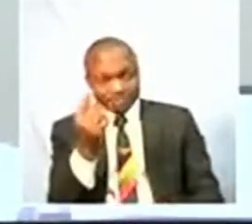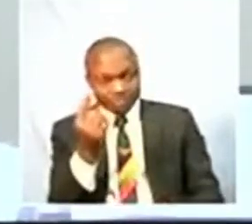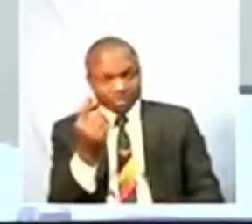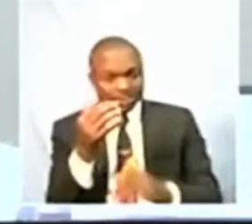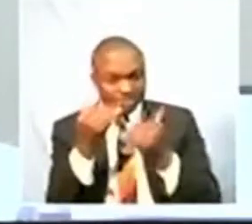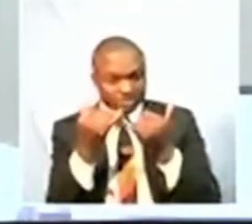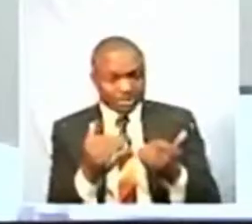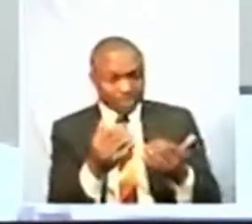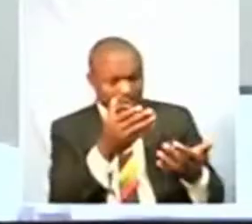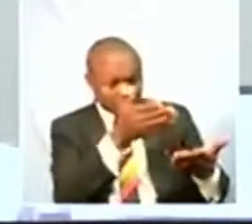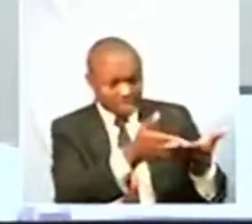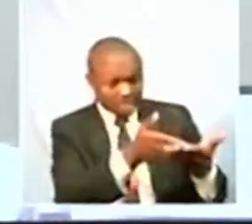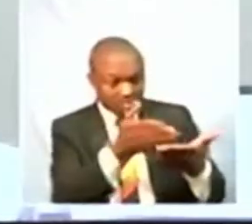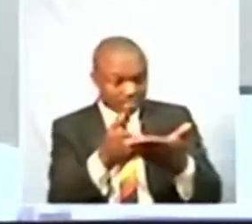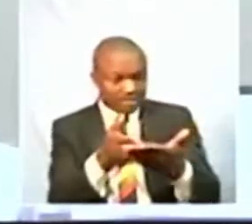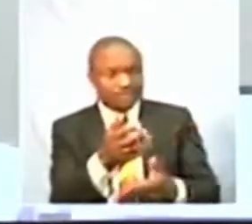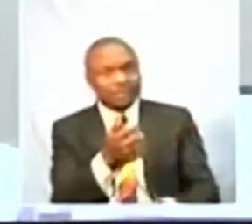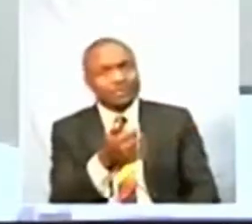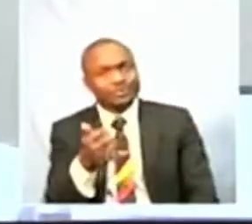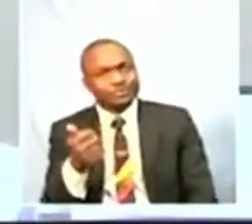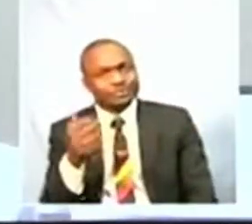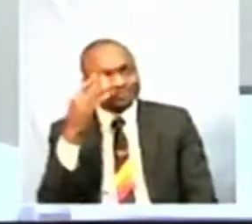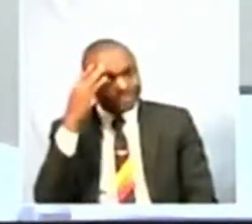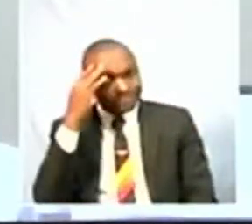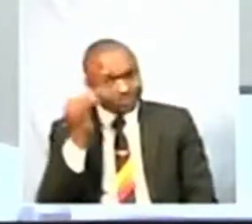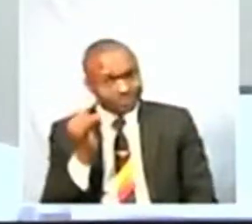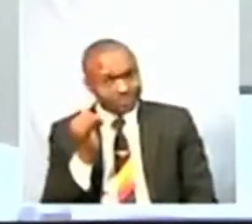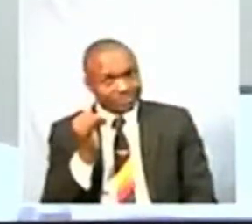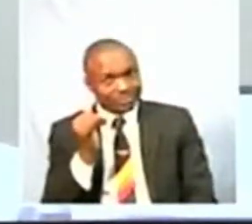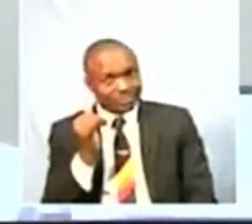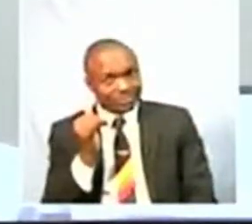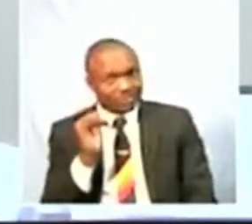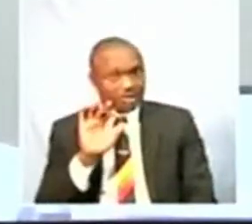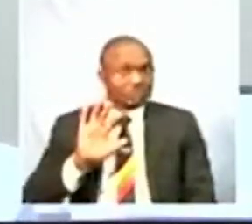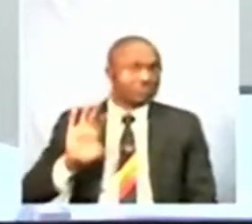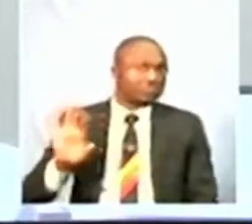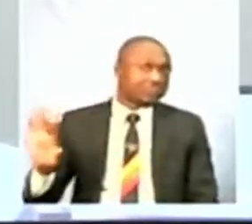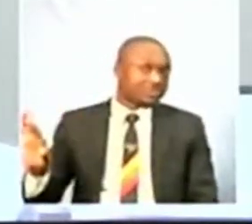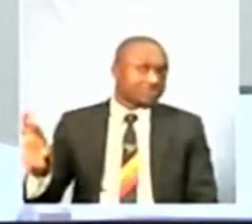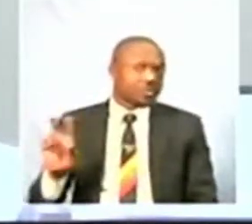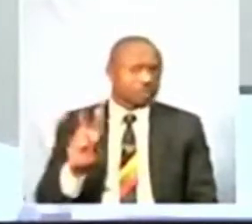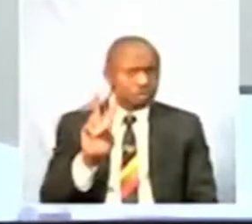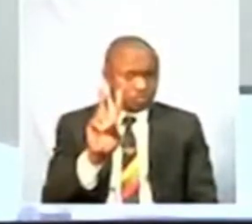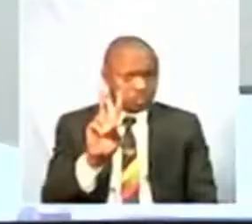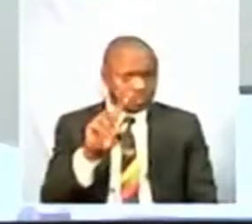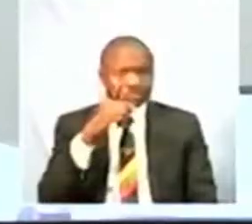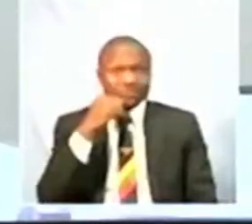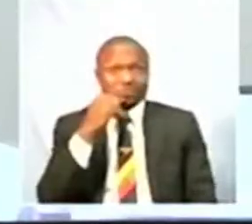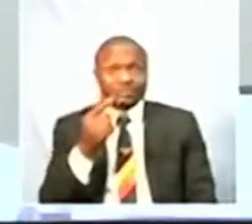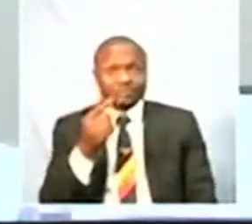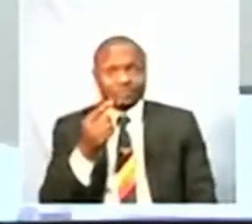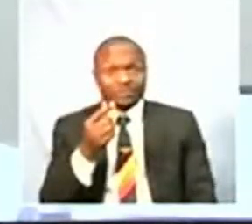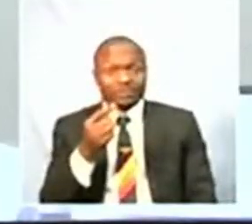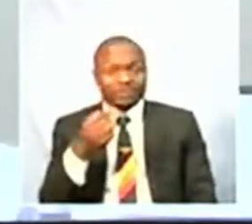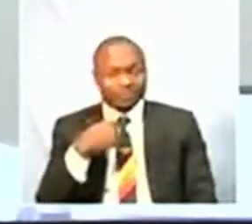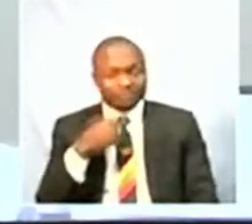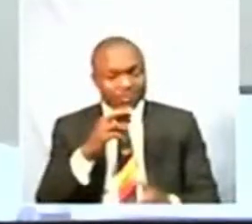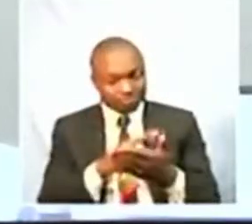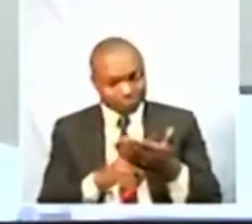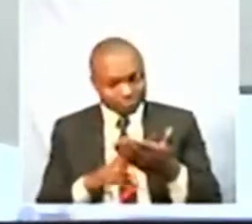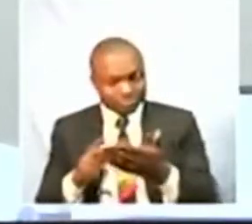now talk to these others. Why did you ignore on the two I've mentioned? I recognize both. I've read